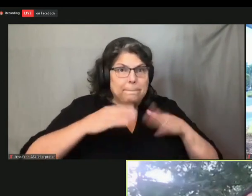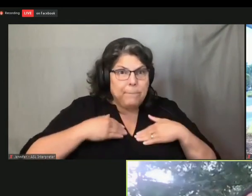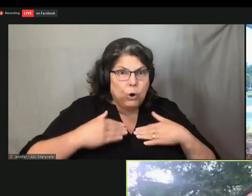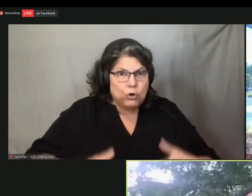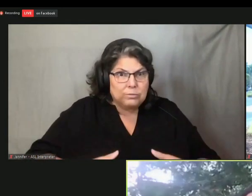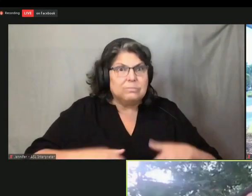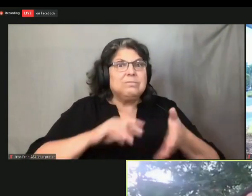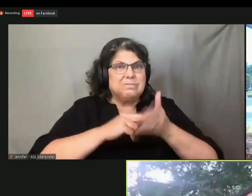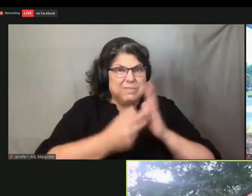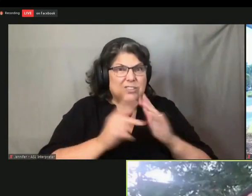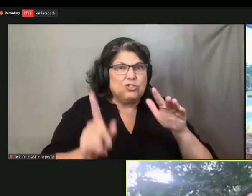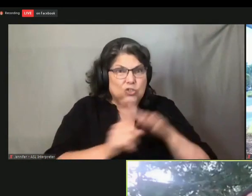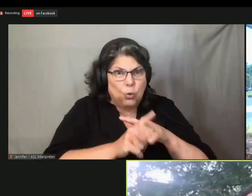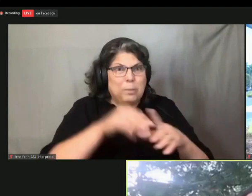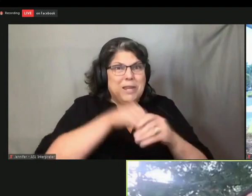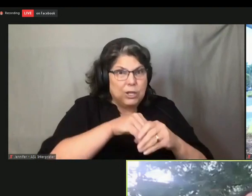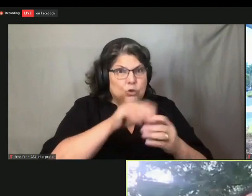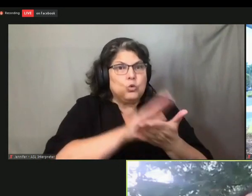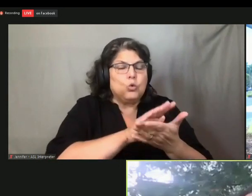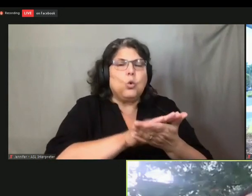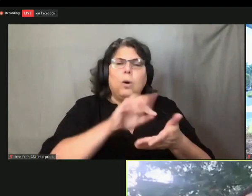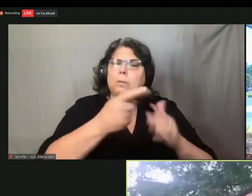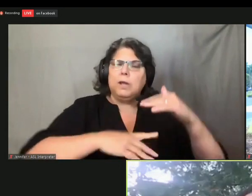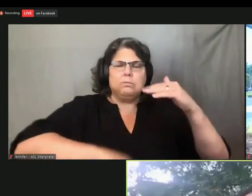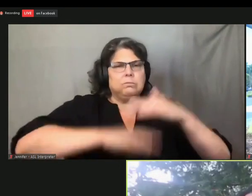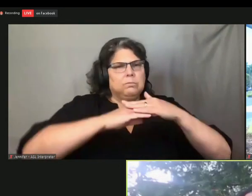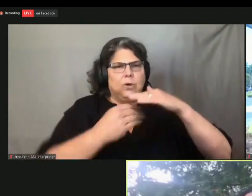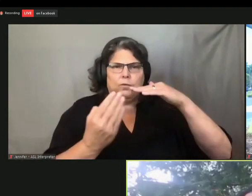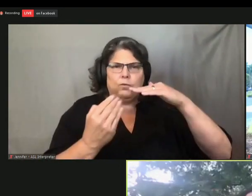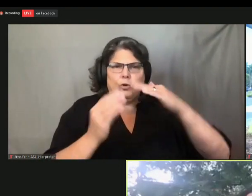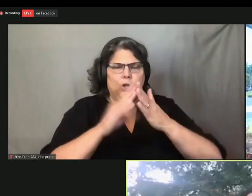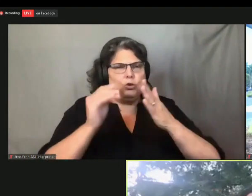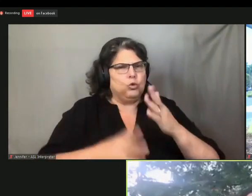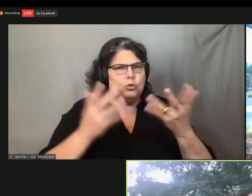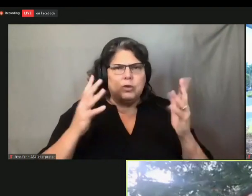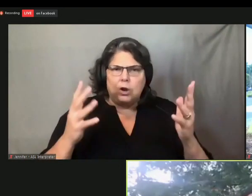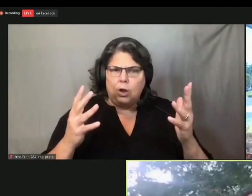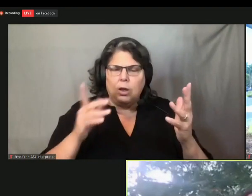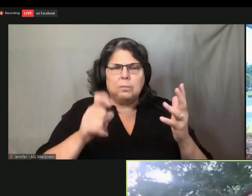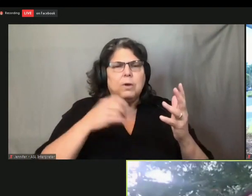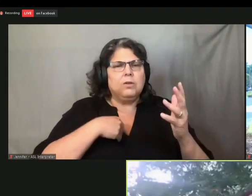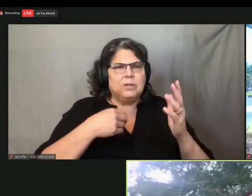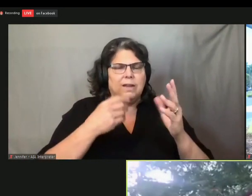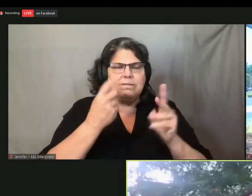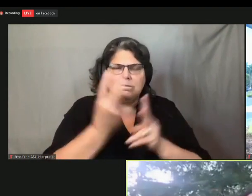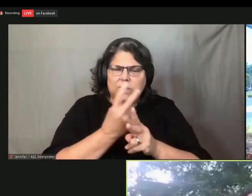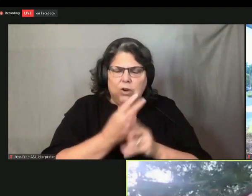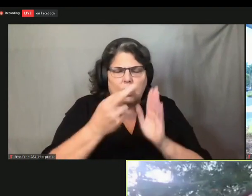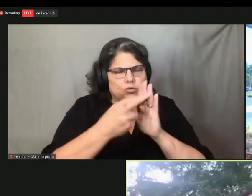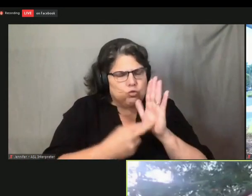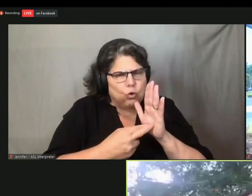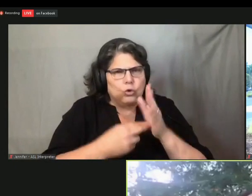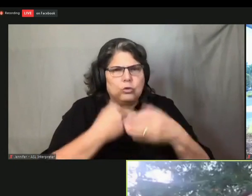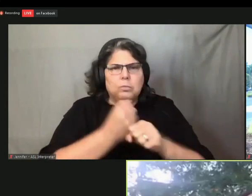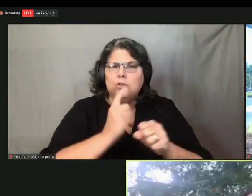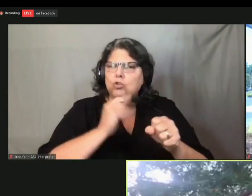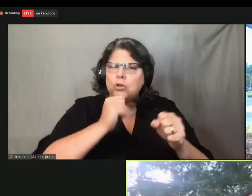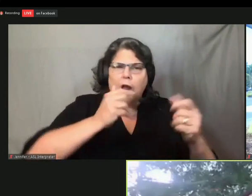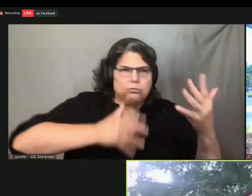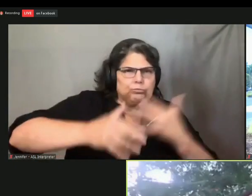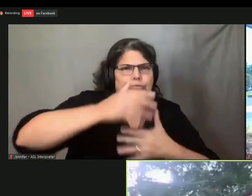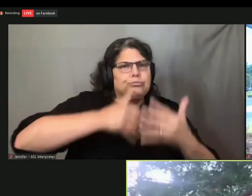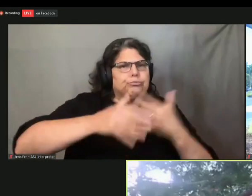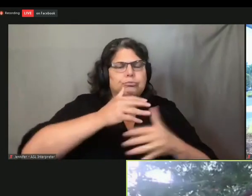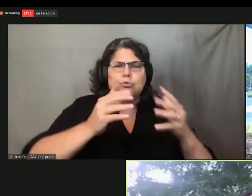have systems in place for preventing these different cohorts from mixing. We're all concerned about the impacts